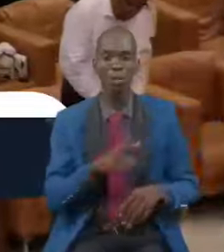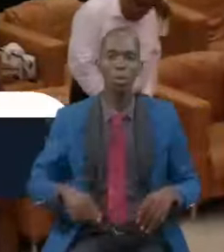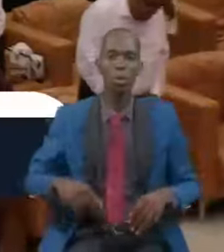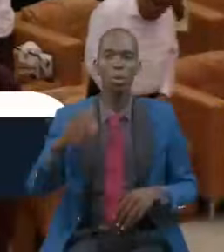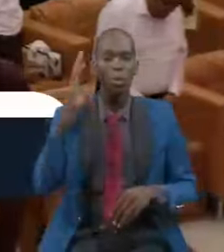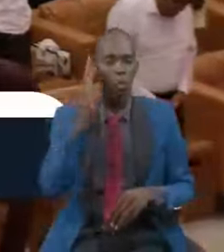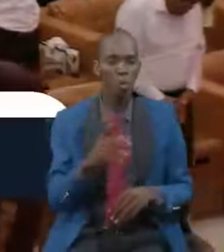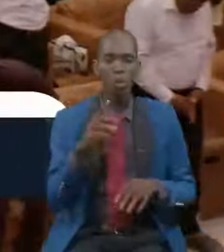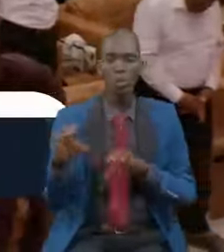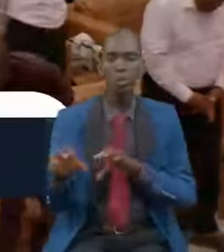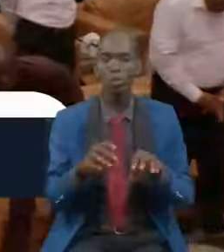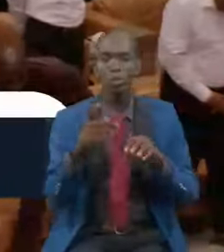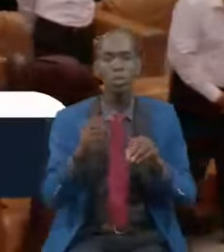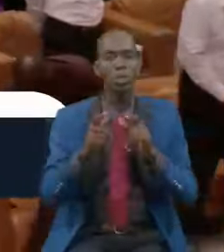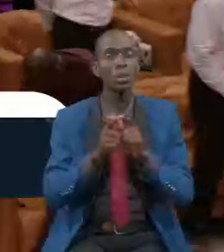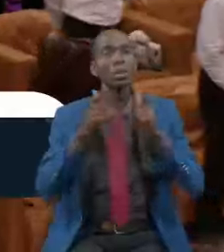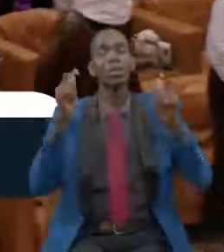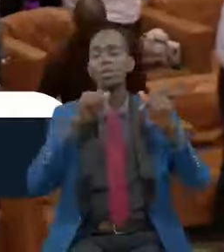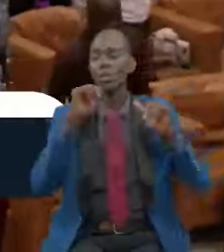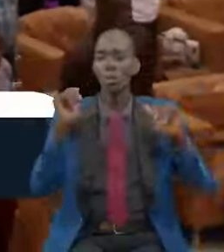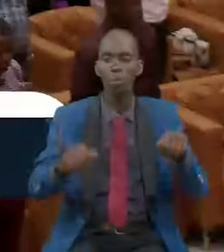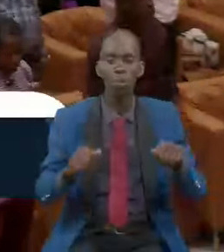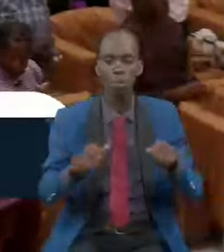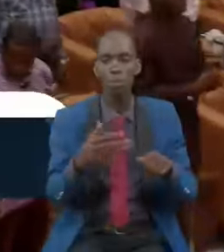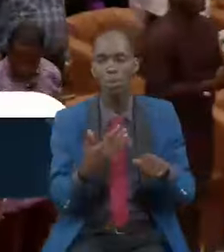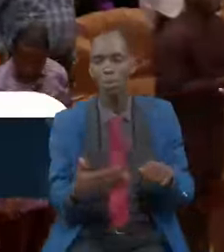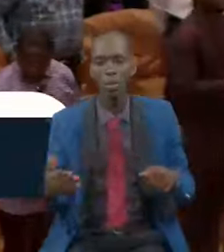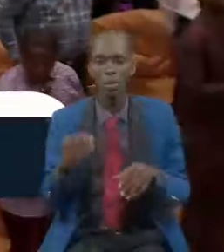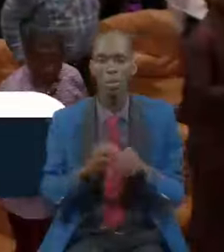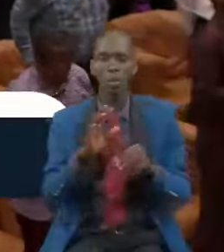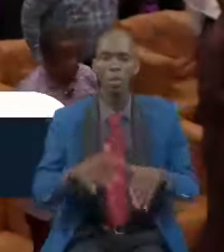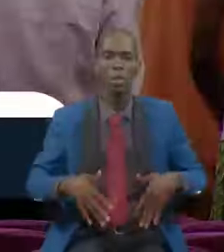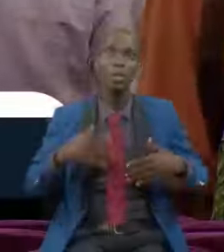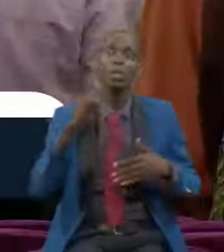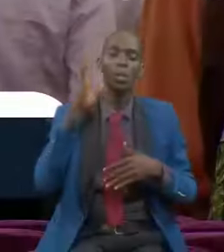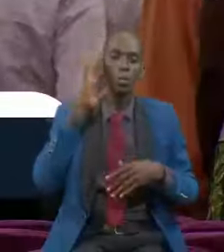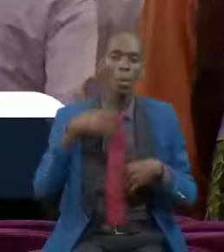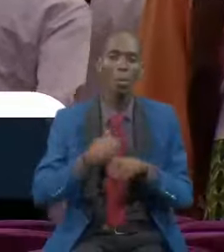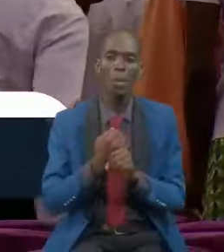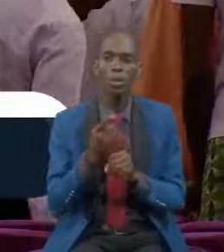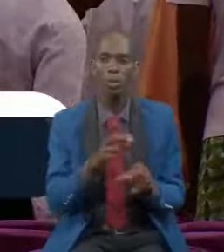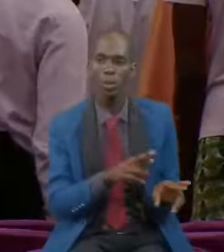the incredible, the impossible in your life. He'll make you ready,